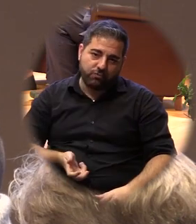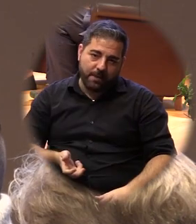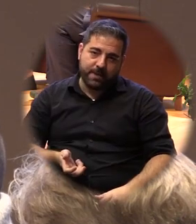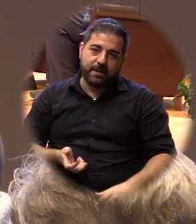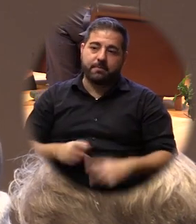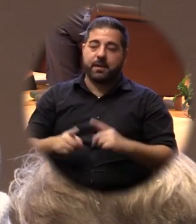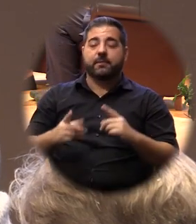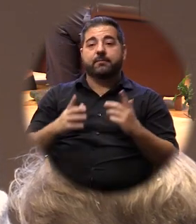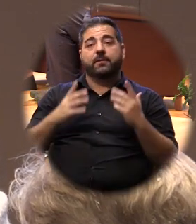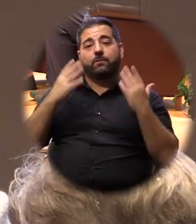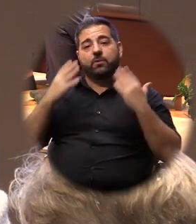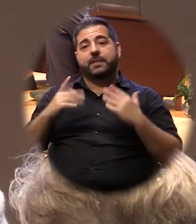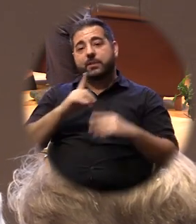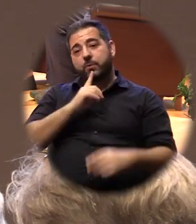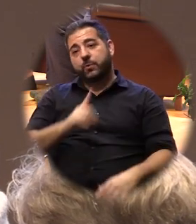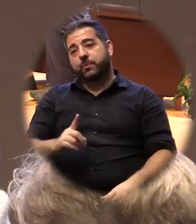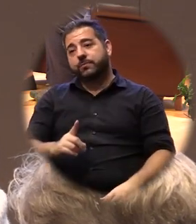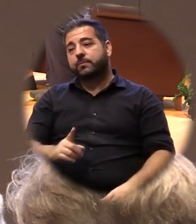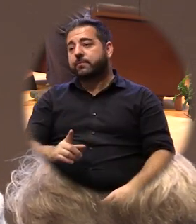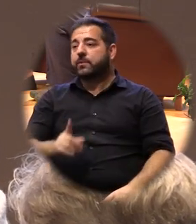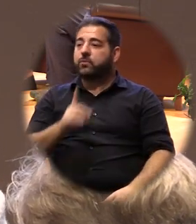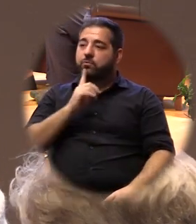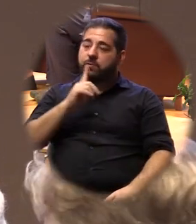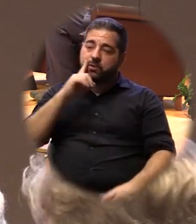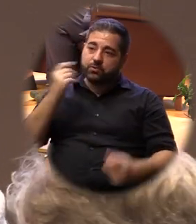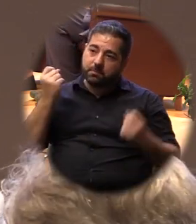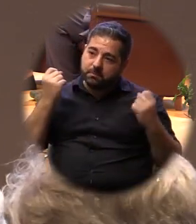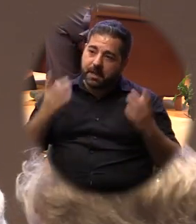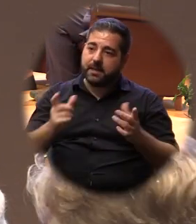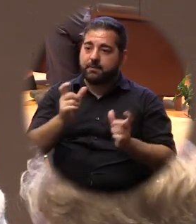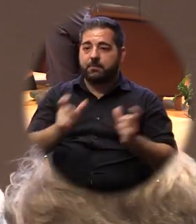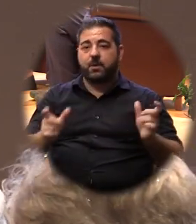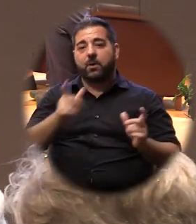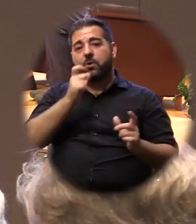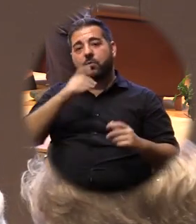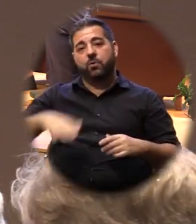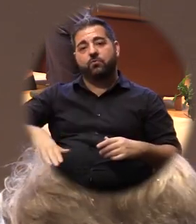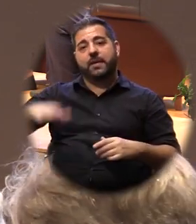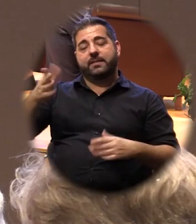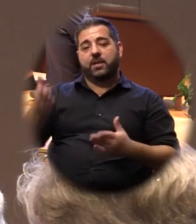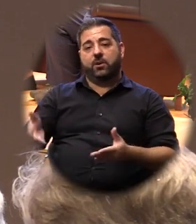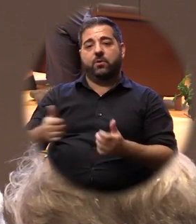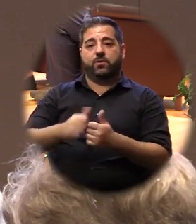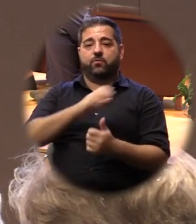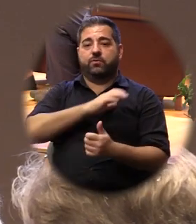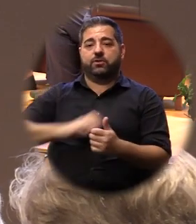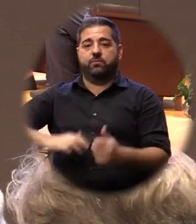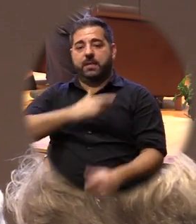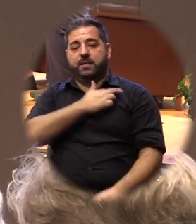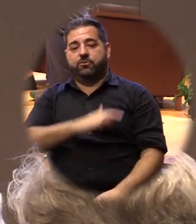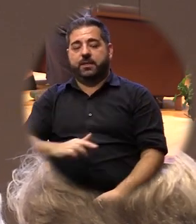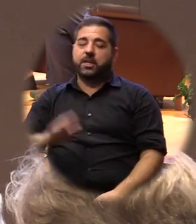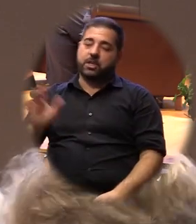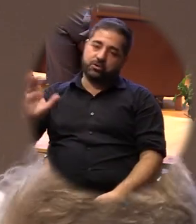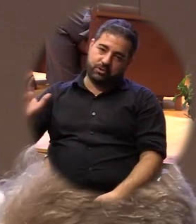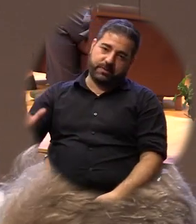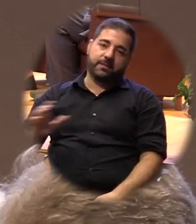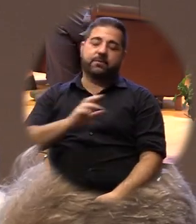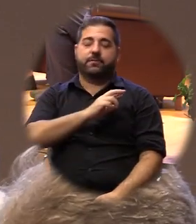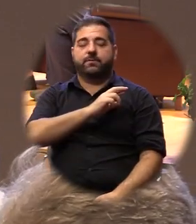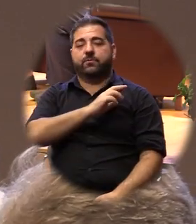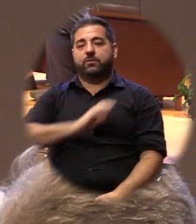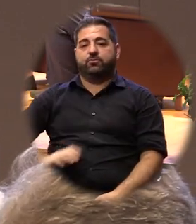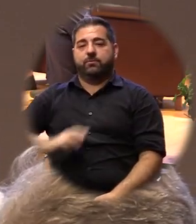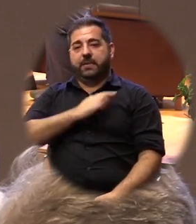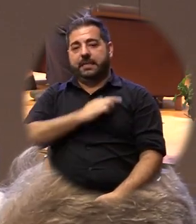unfortunately true. And that is true for so many people who are raised in Christianity, in conservative Christianity,